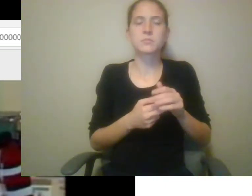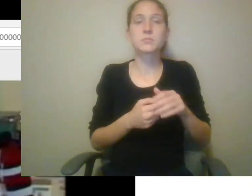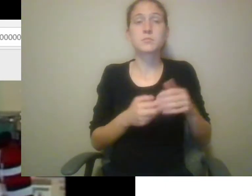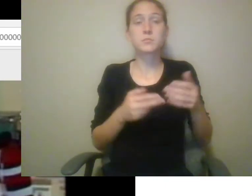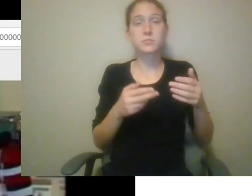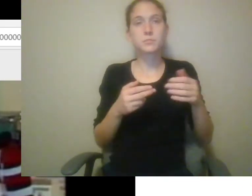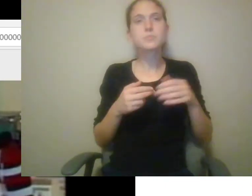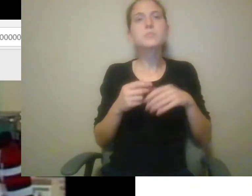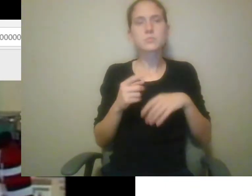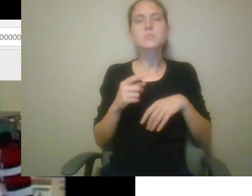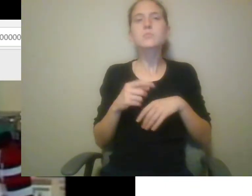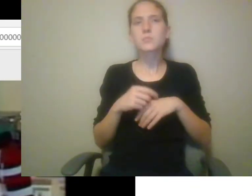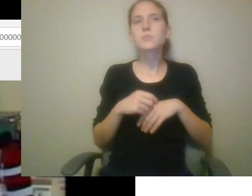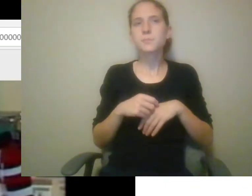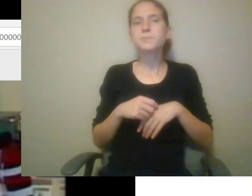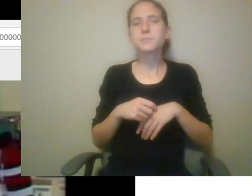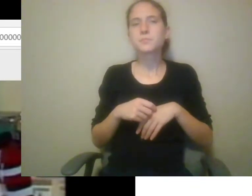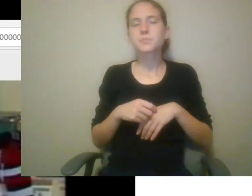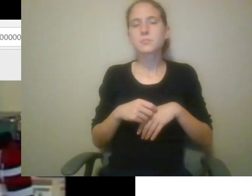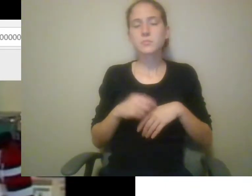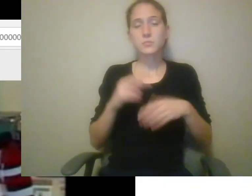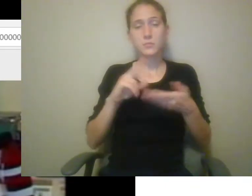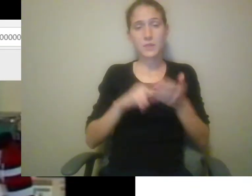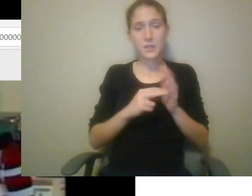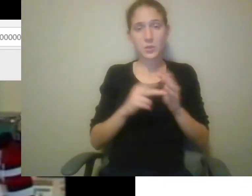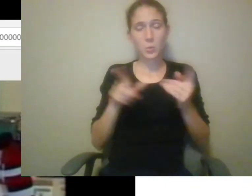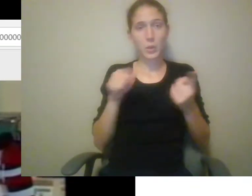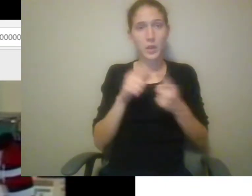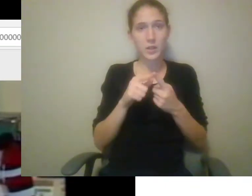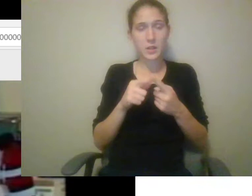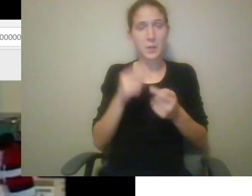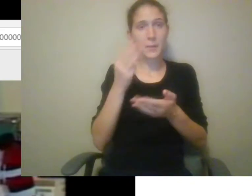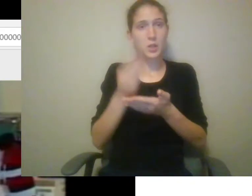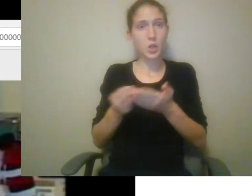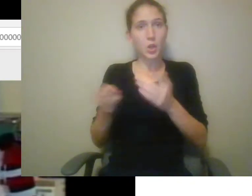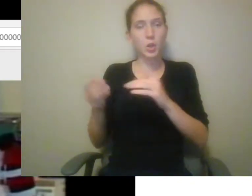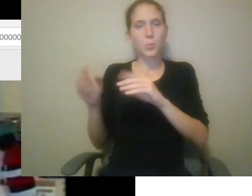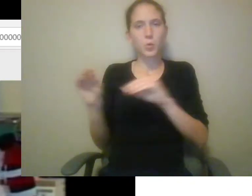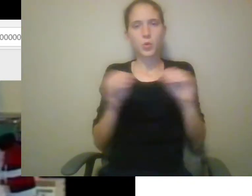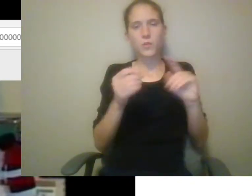of high concentration